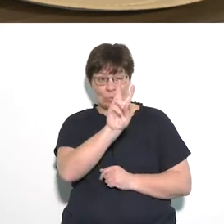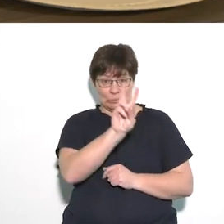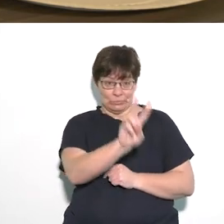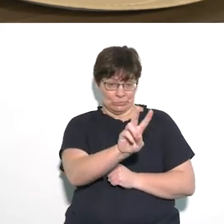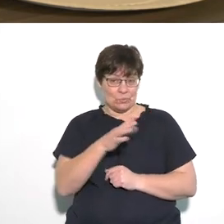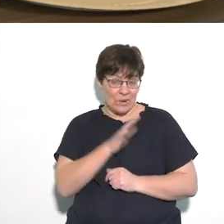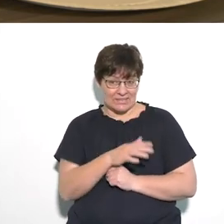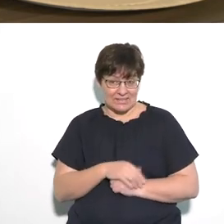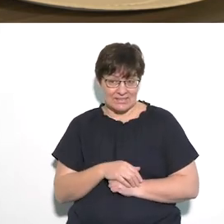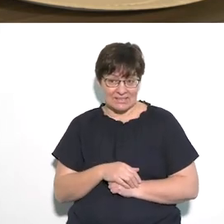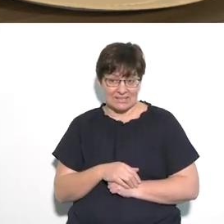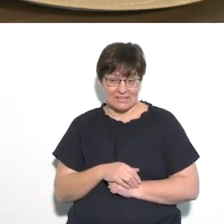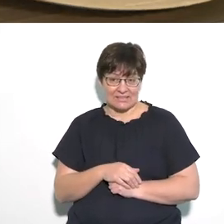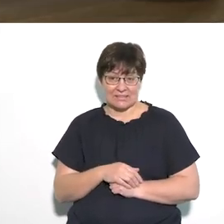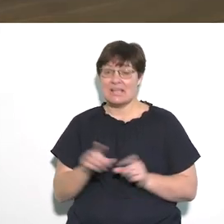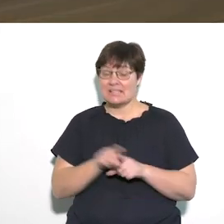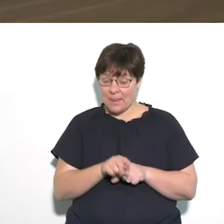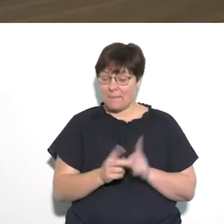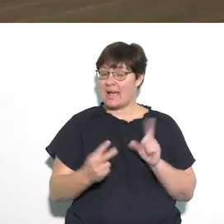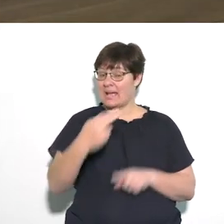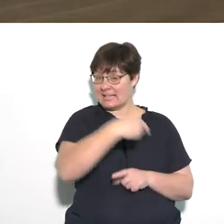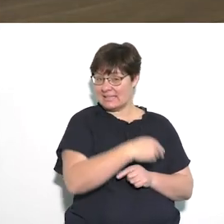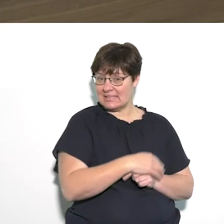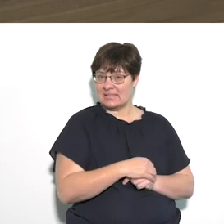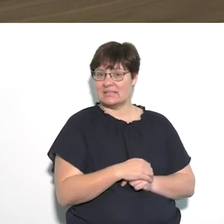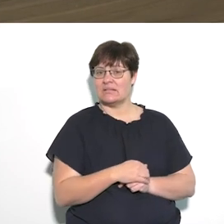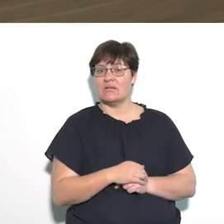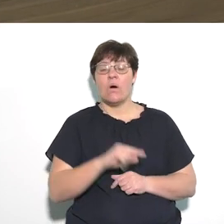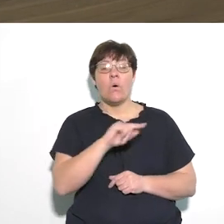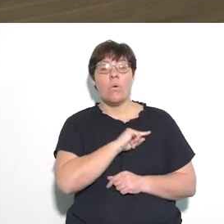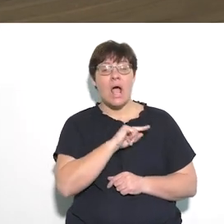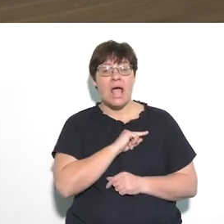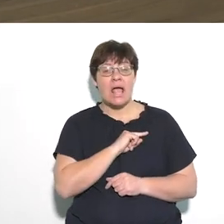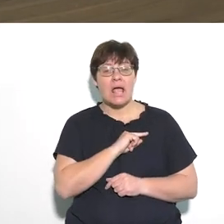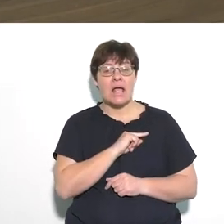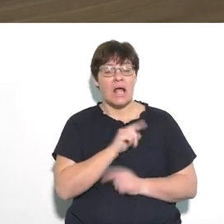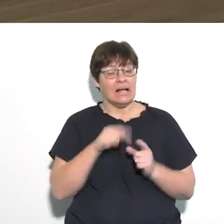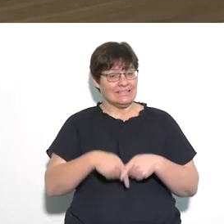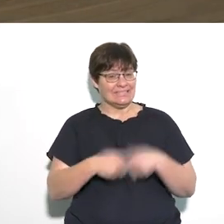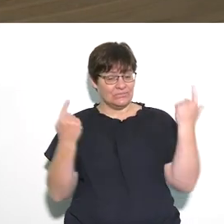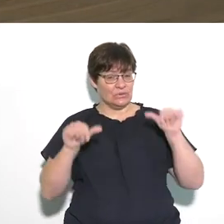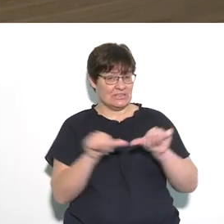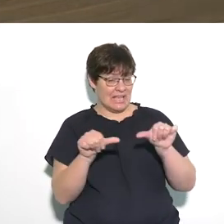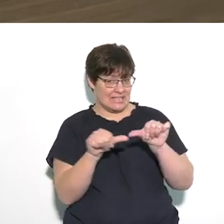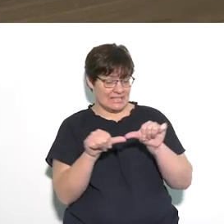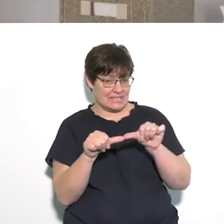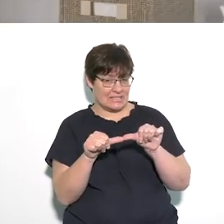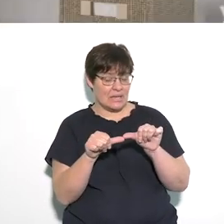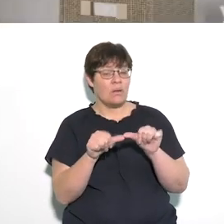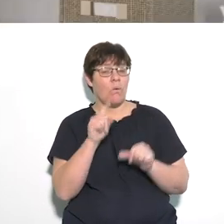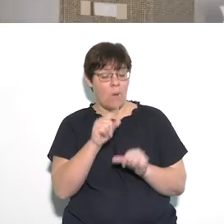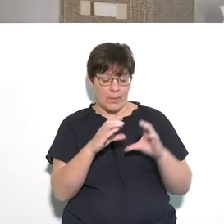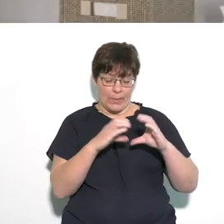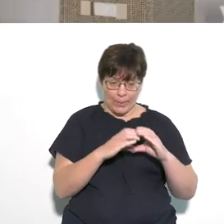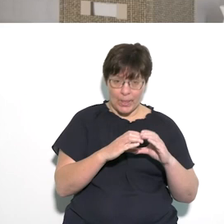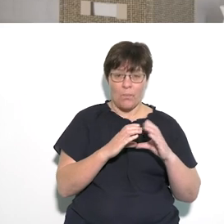cut two of those. So I would cut this one out. But because I want to make two different sizes,